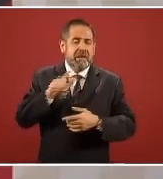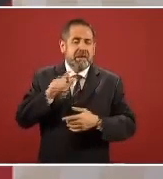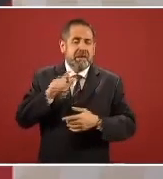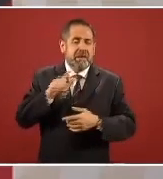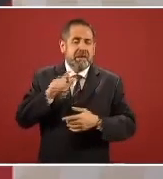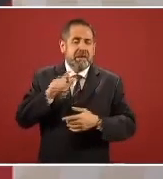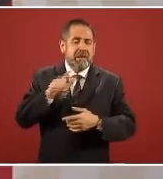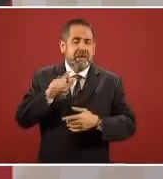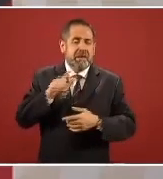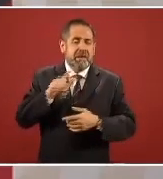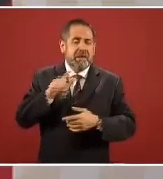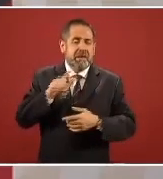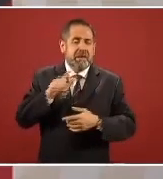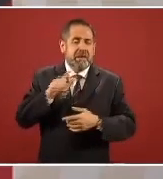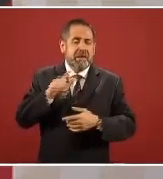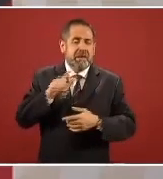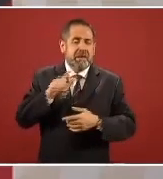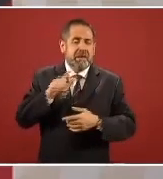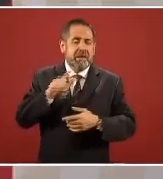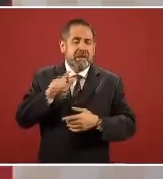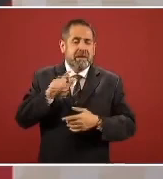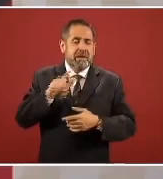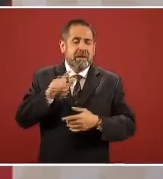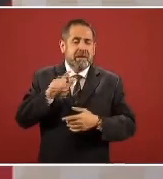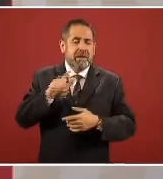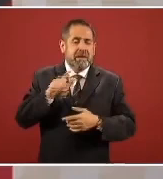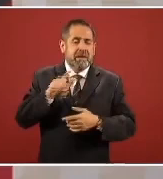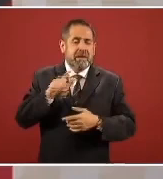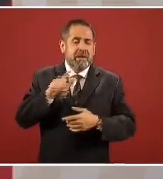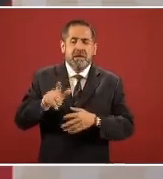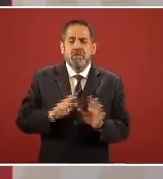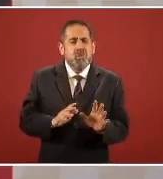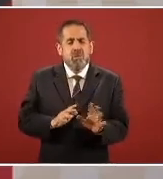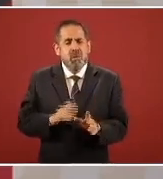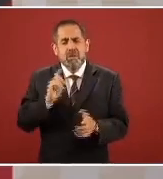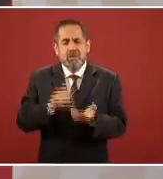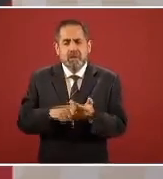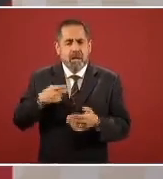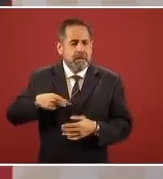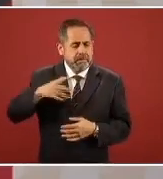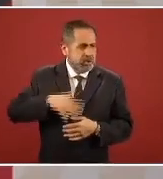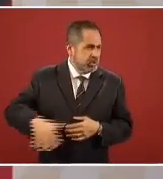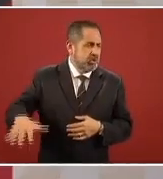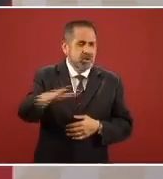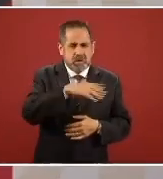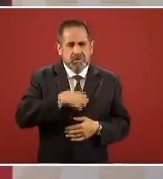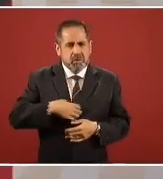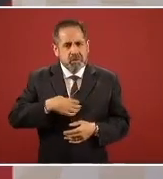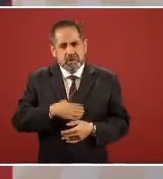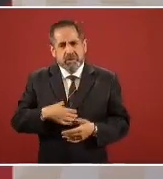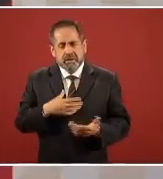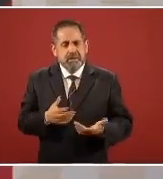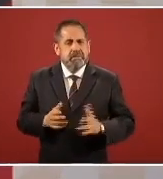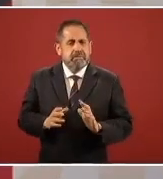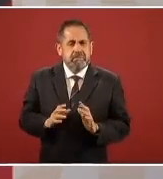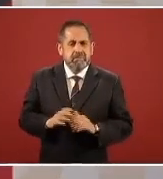gente that people are not doing well socially. Está contenta. The people are